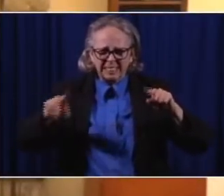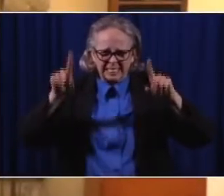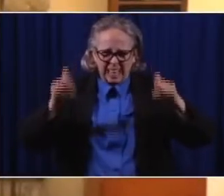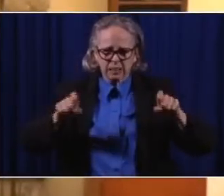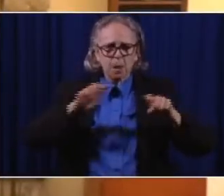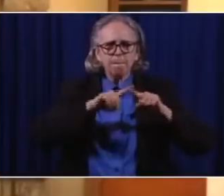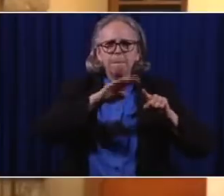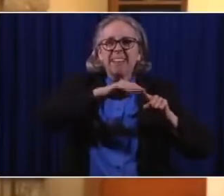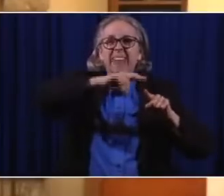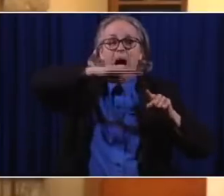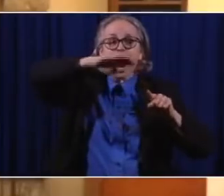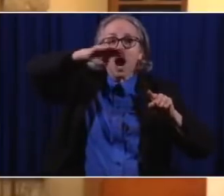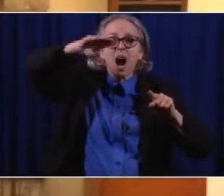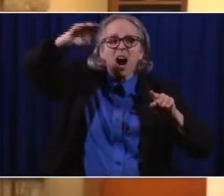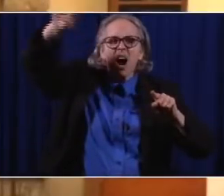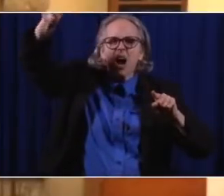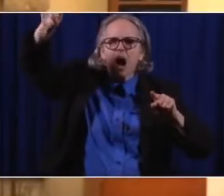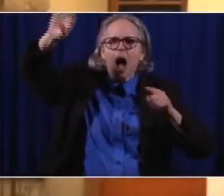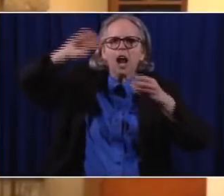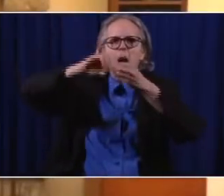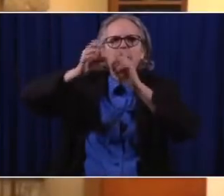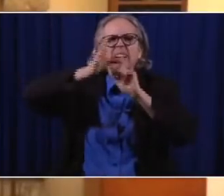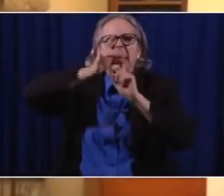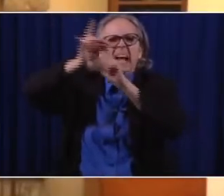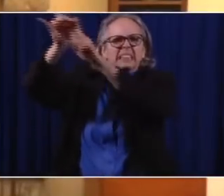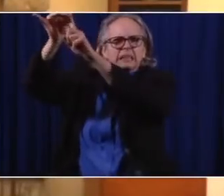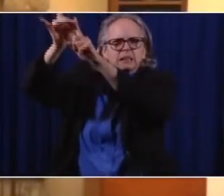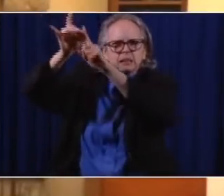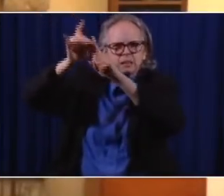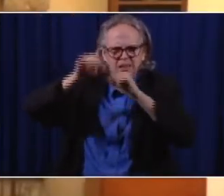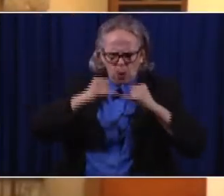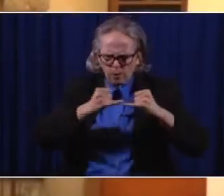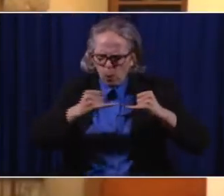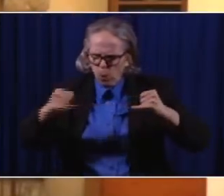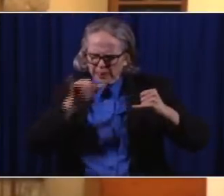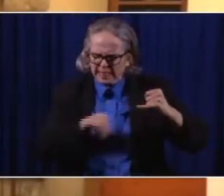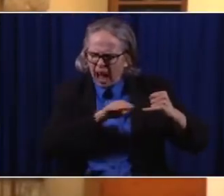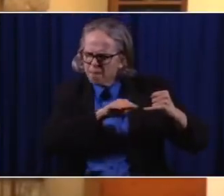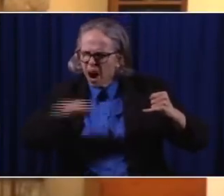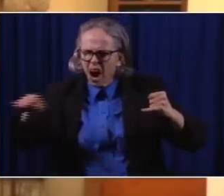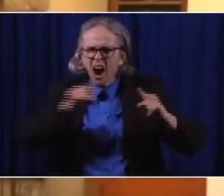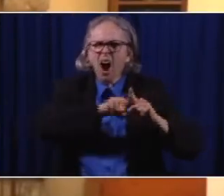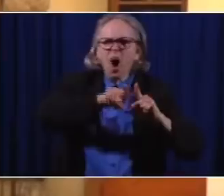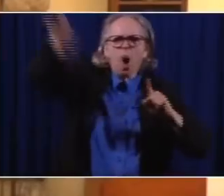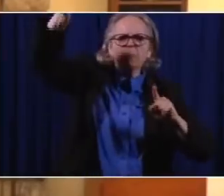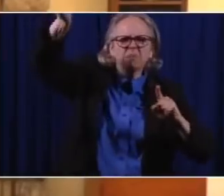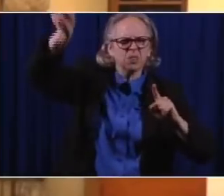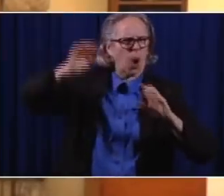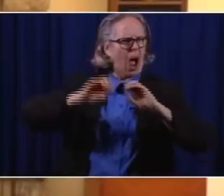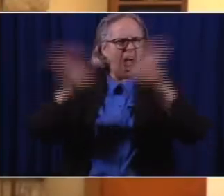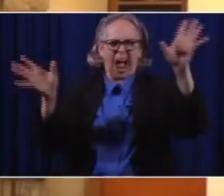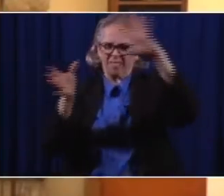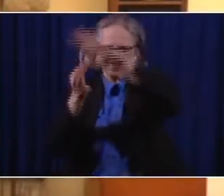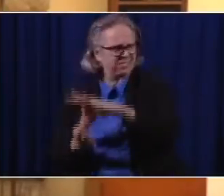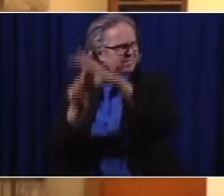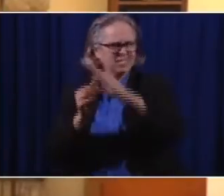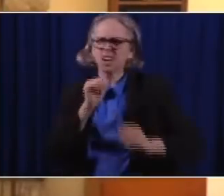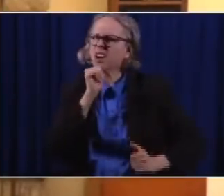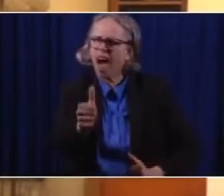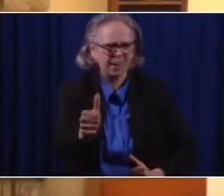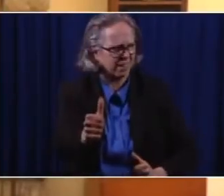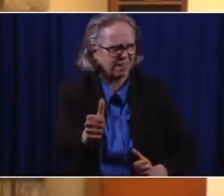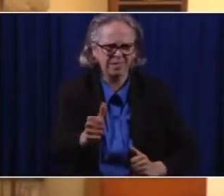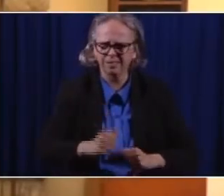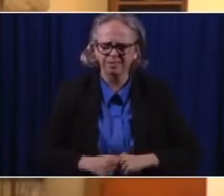an increase in cases. And what you're seeing is a rather dramatic increase here, a good increase